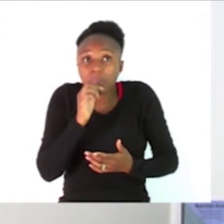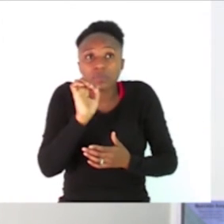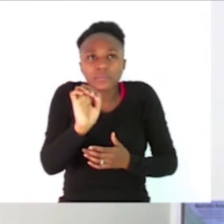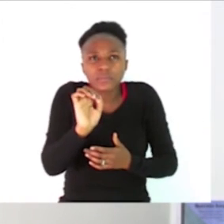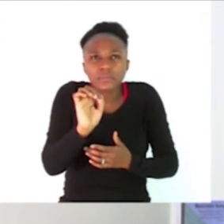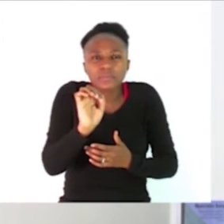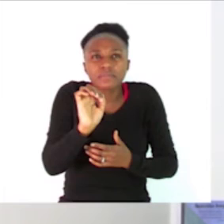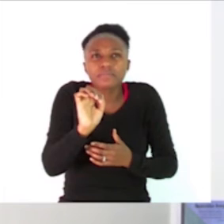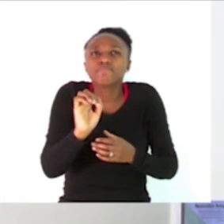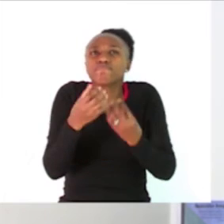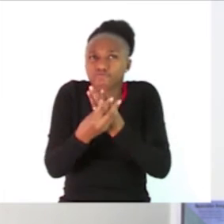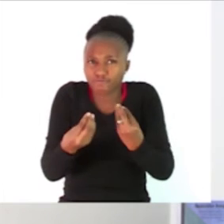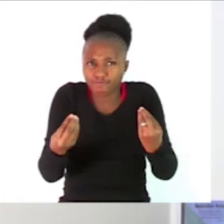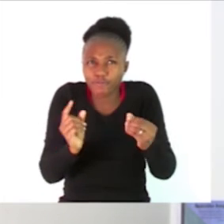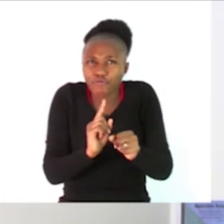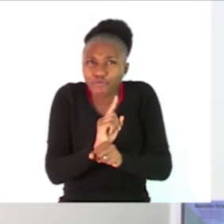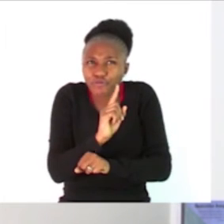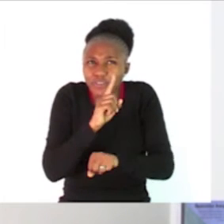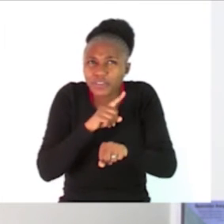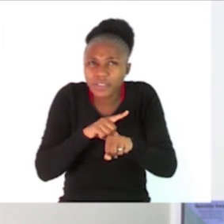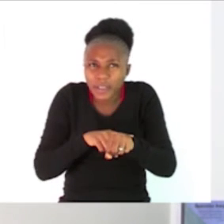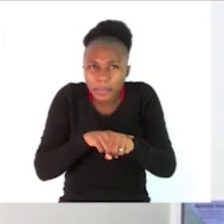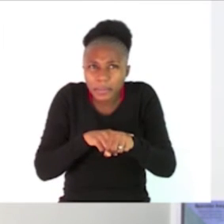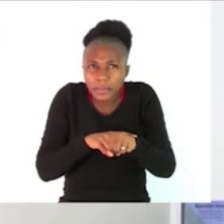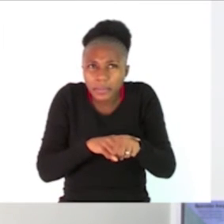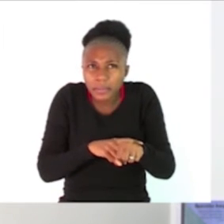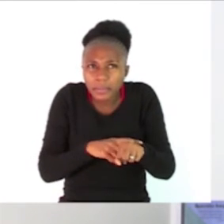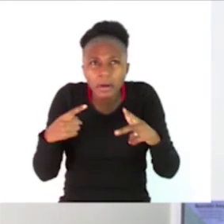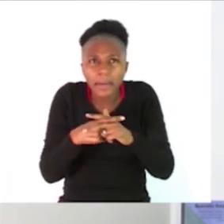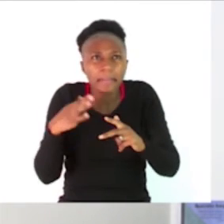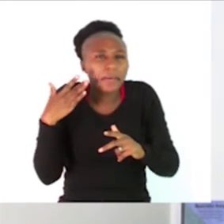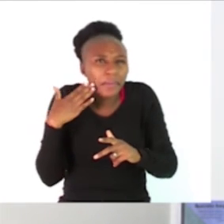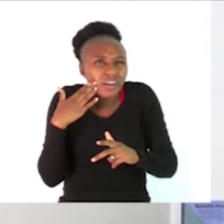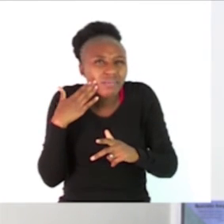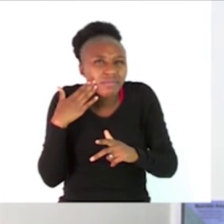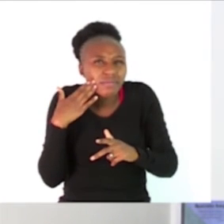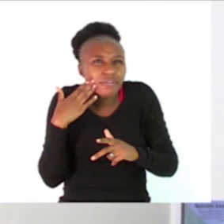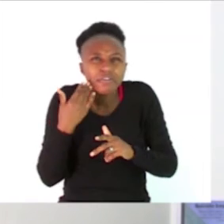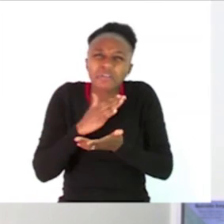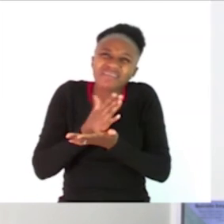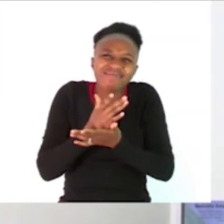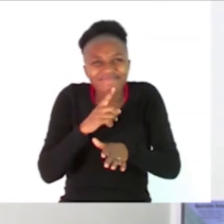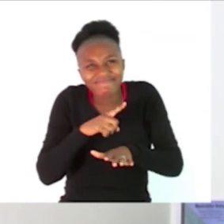Kids first experience these funny smells. They appear oftenly.